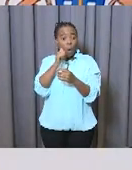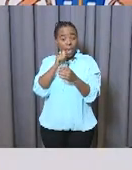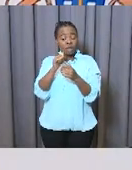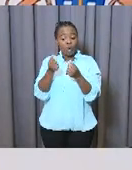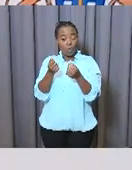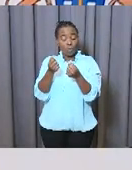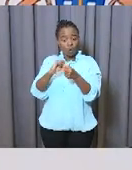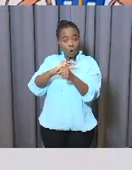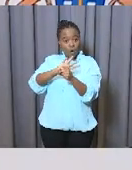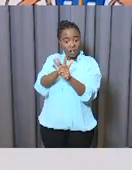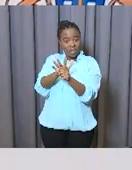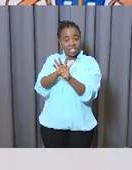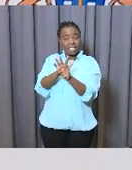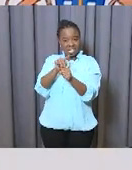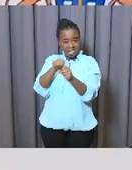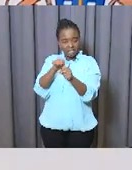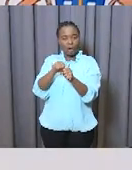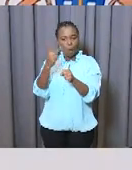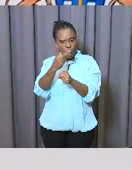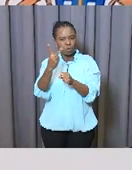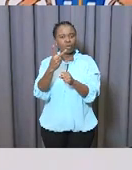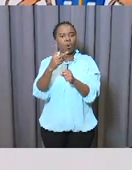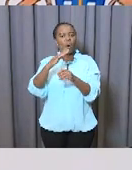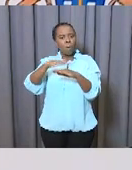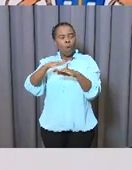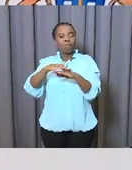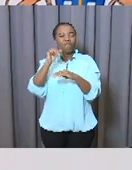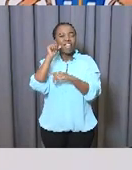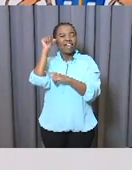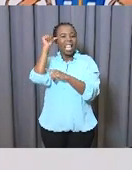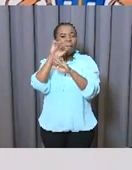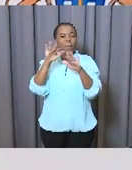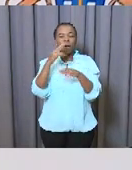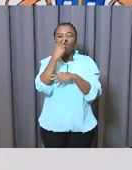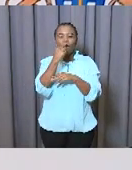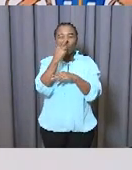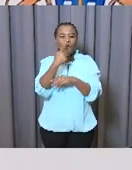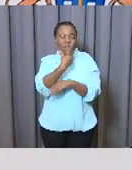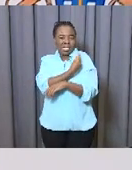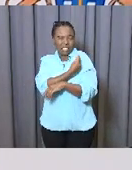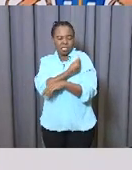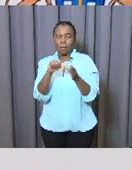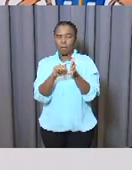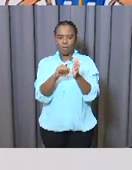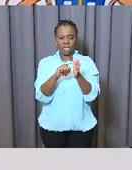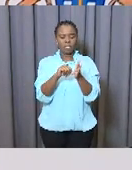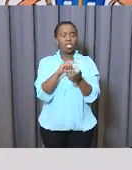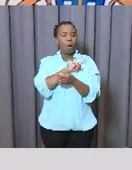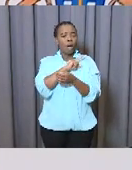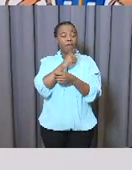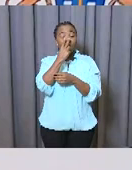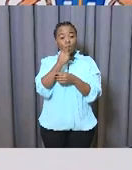those vulnerable. The elderly people must be vaccinated. Flu vaccinations. And as I said,